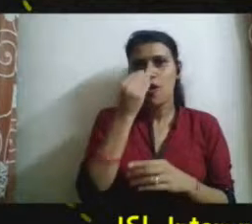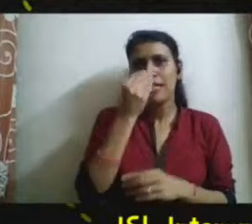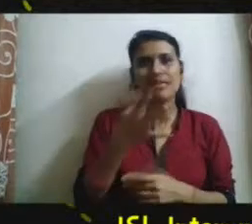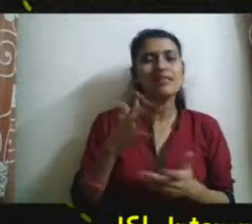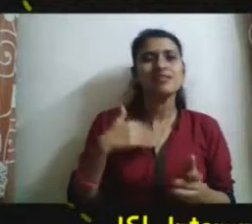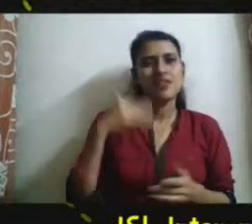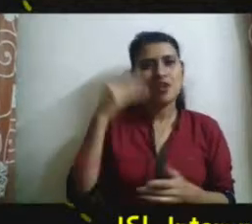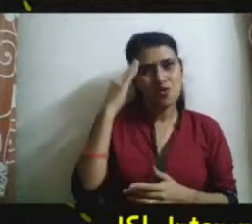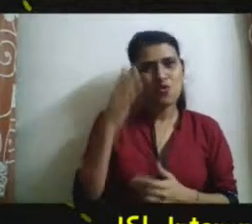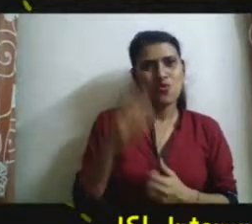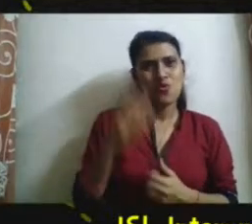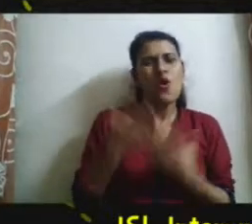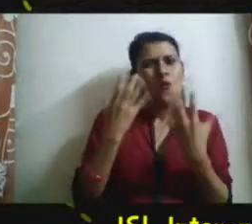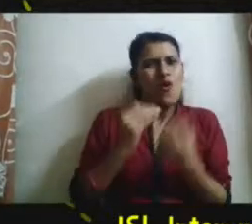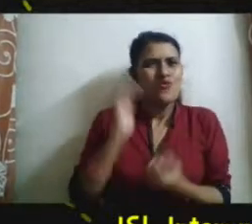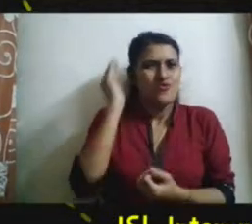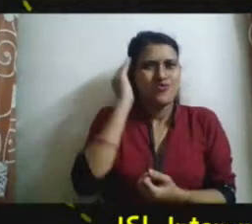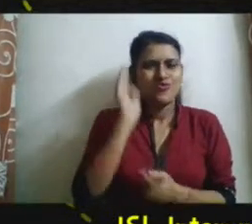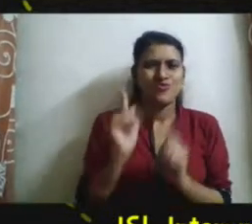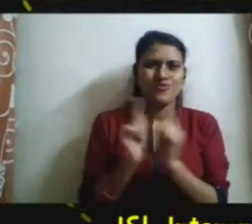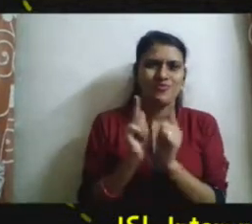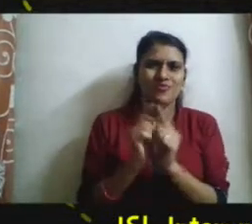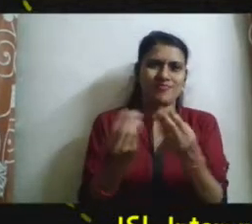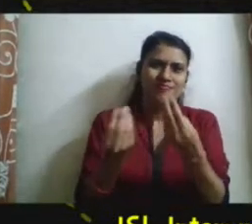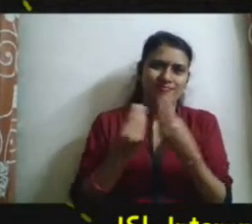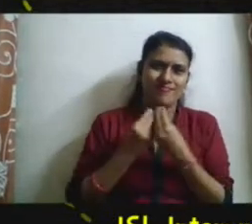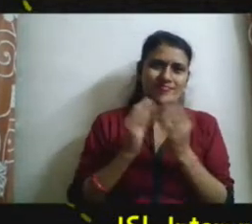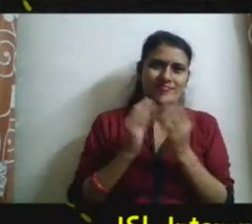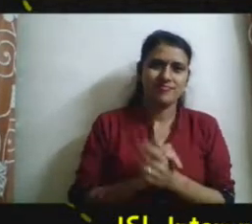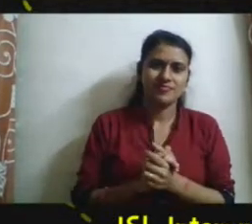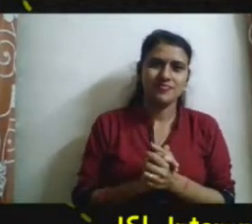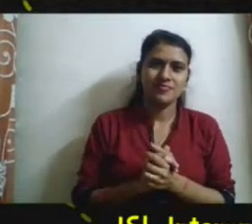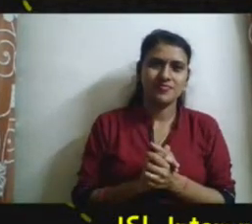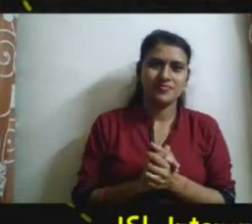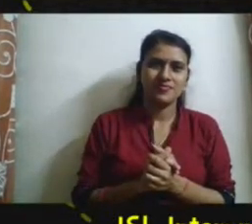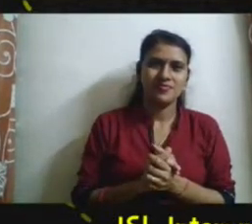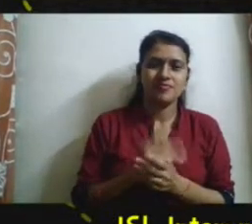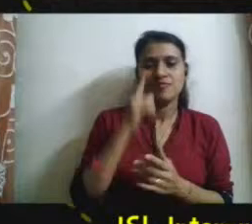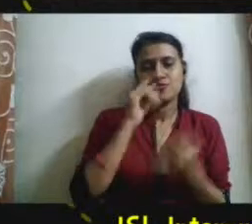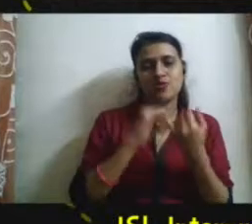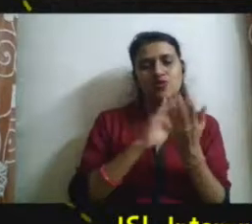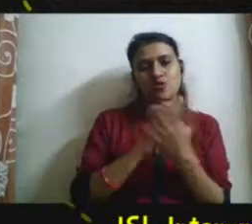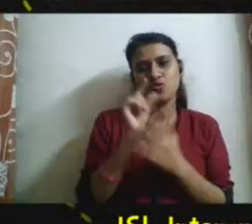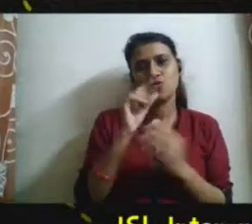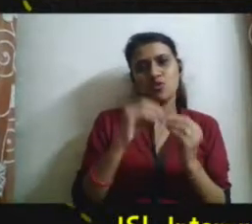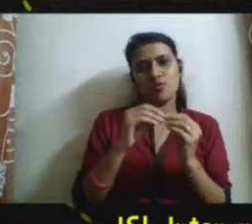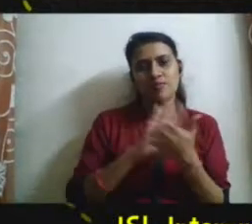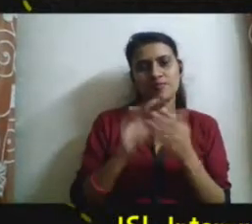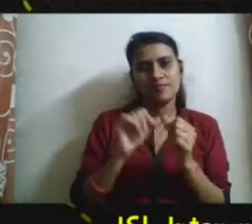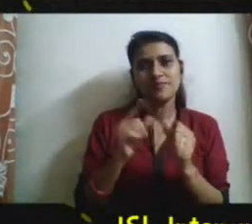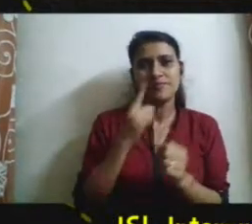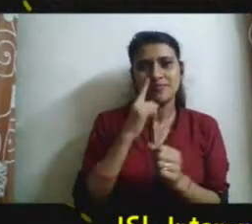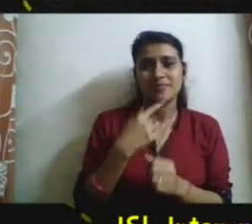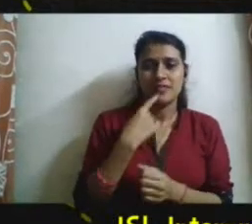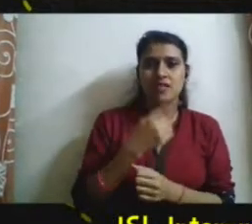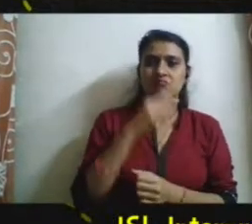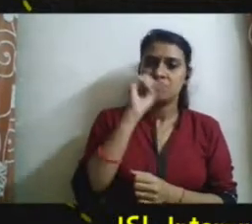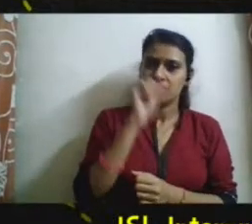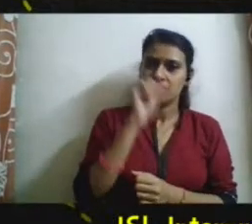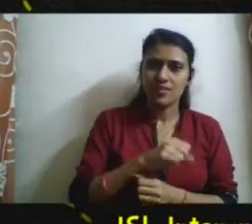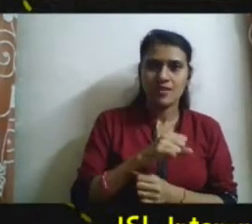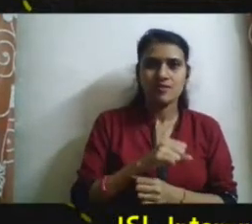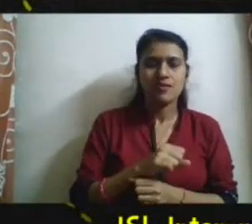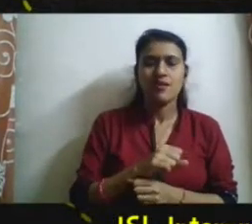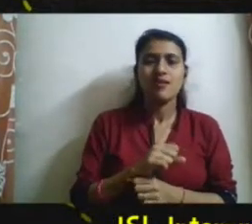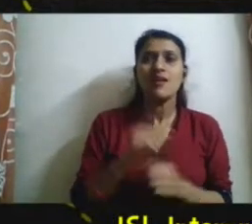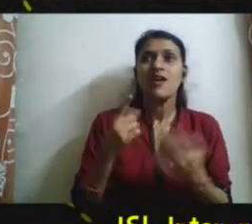speak about it a little bit. Everything comes with a price, of course, and I think very often if you're